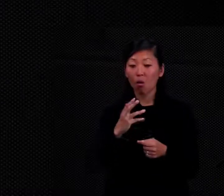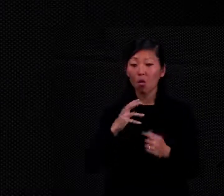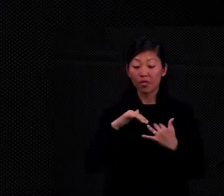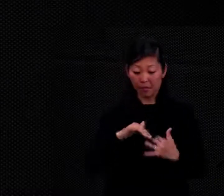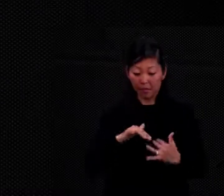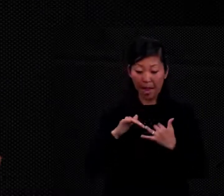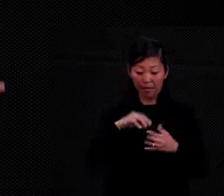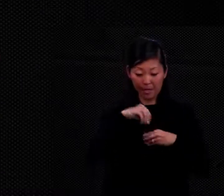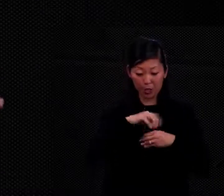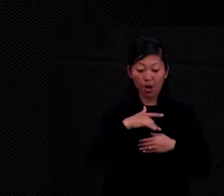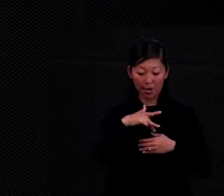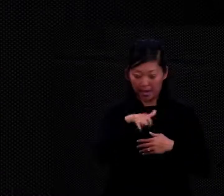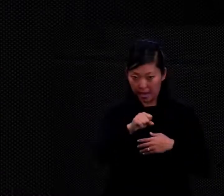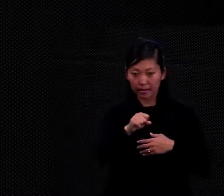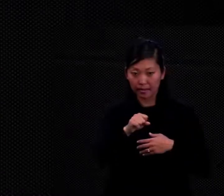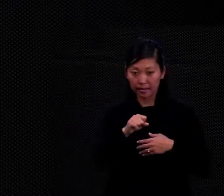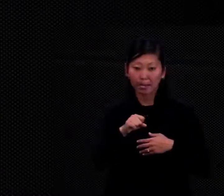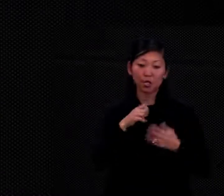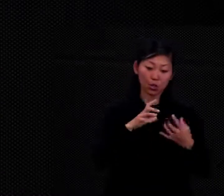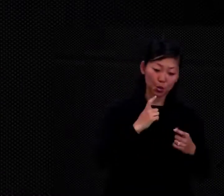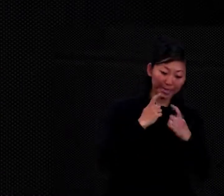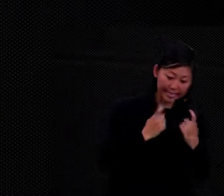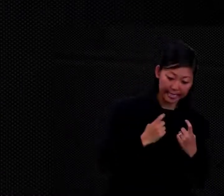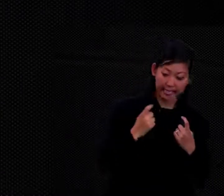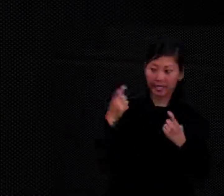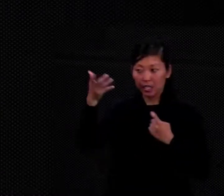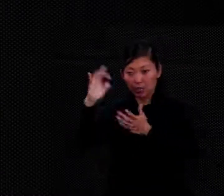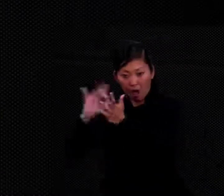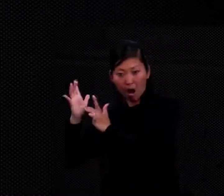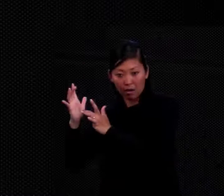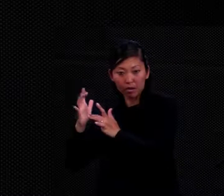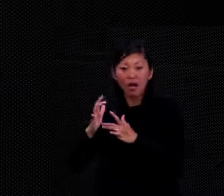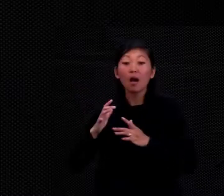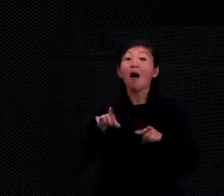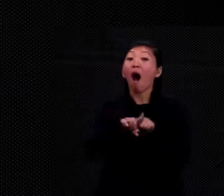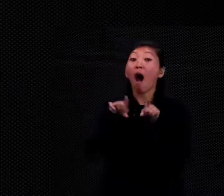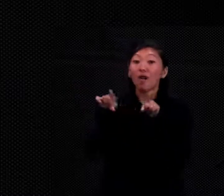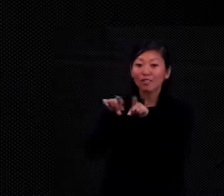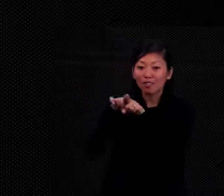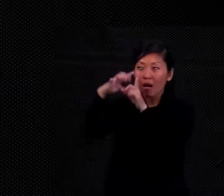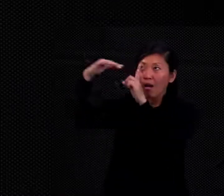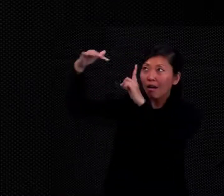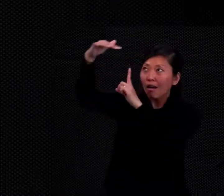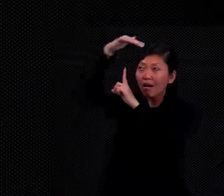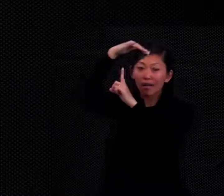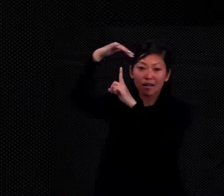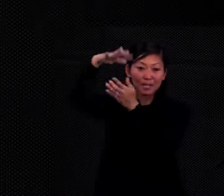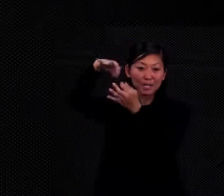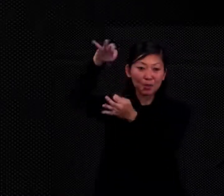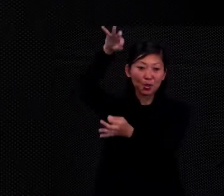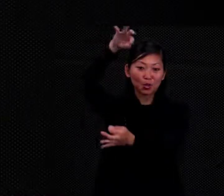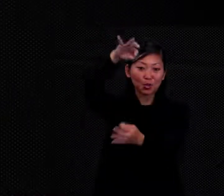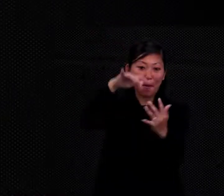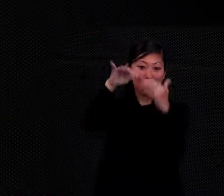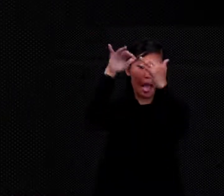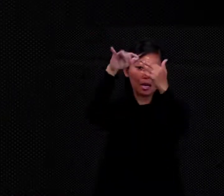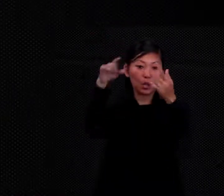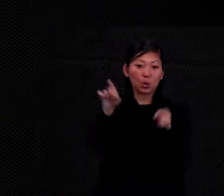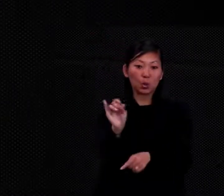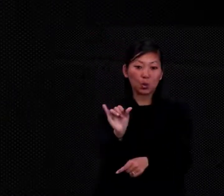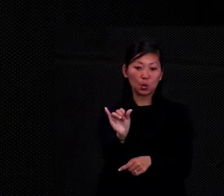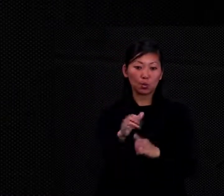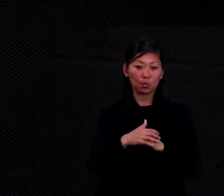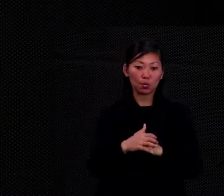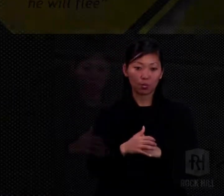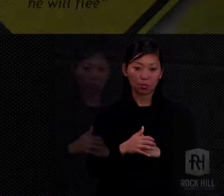the battlefield, one more dimension of the battle raging. And he says, in every conflict, there is a spiritual battle raging above